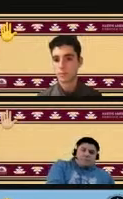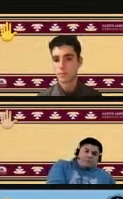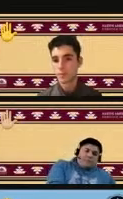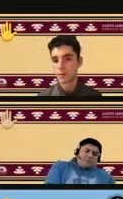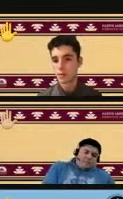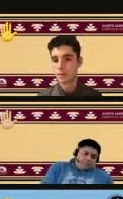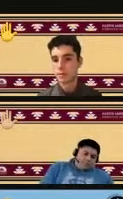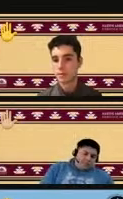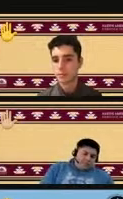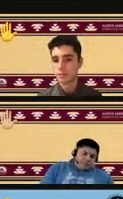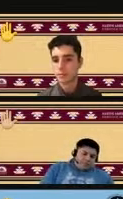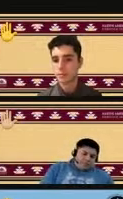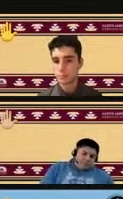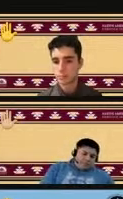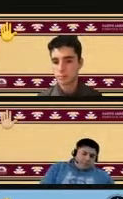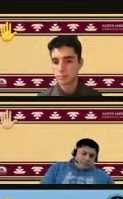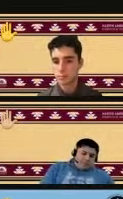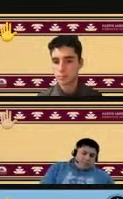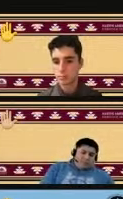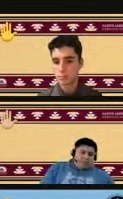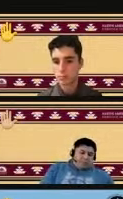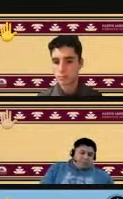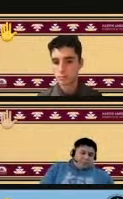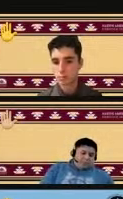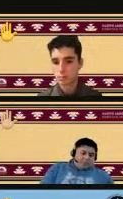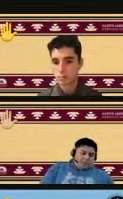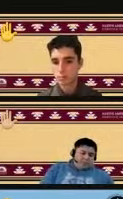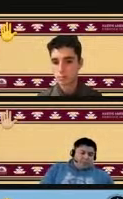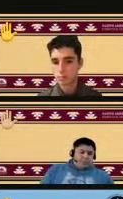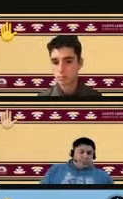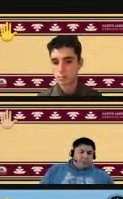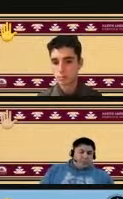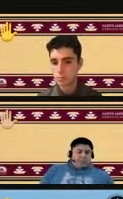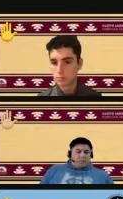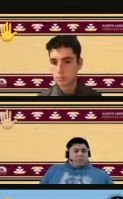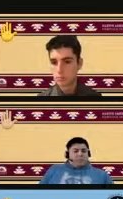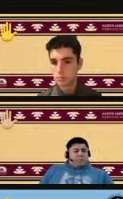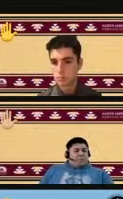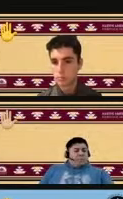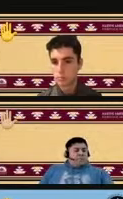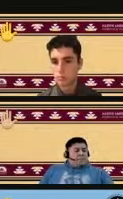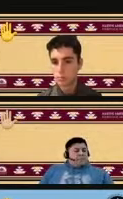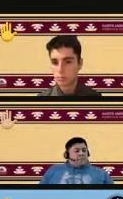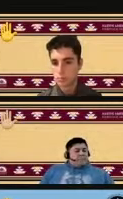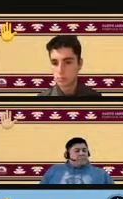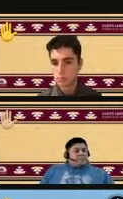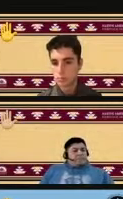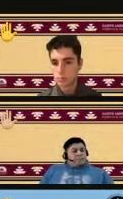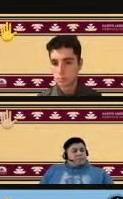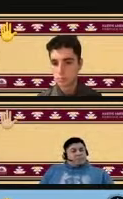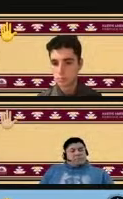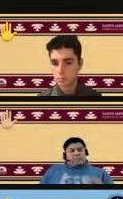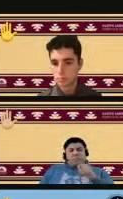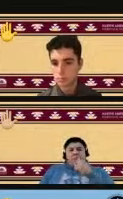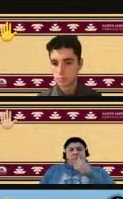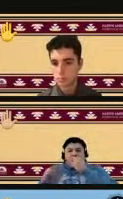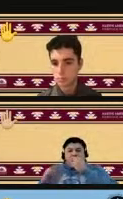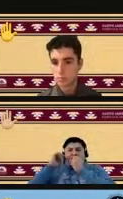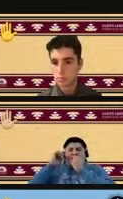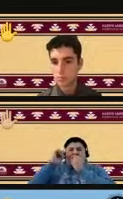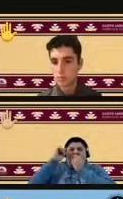and appointing, you're still going to be a little bit of the front end, but there are other districts out there that that are